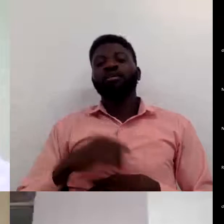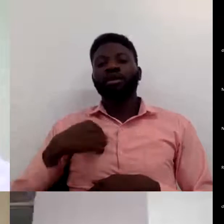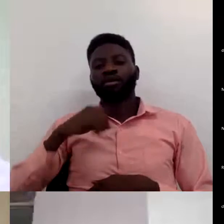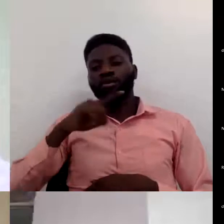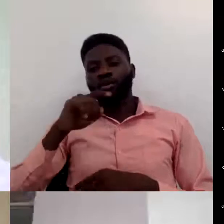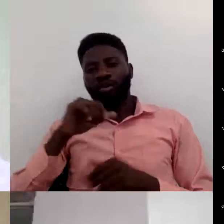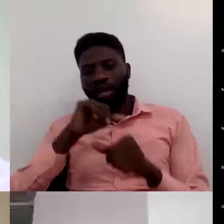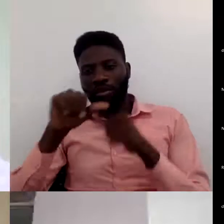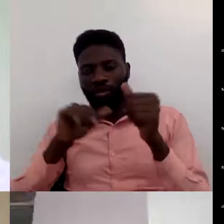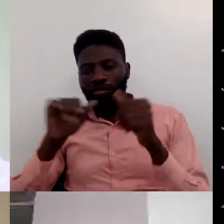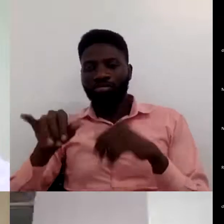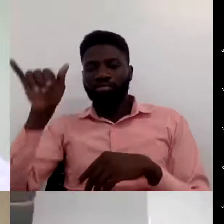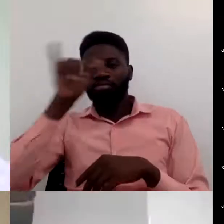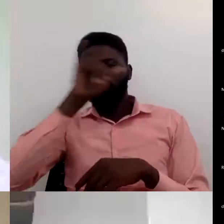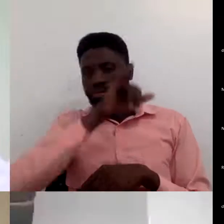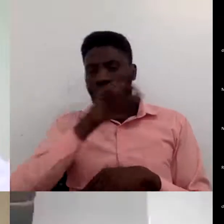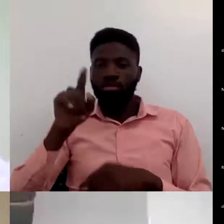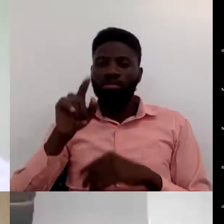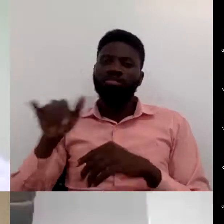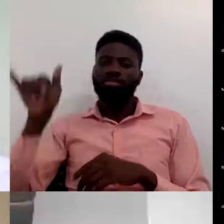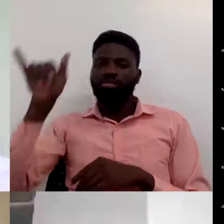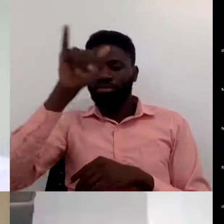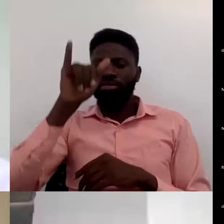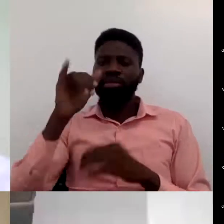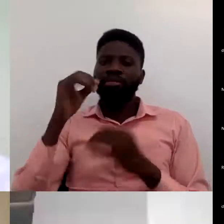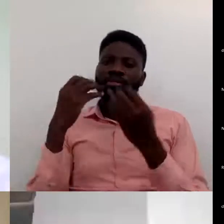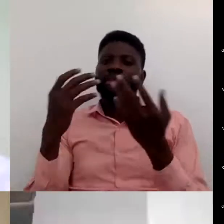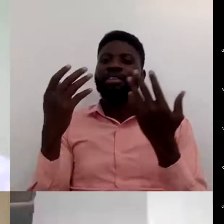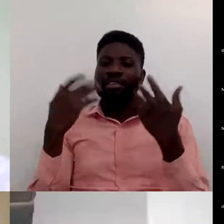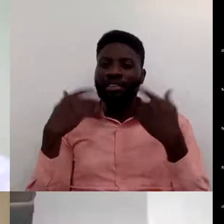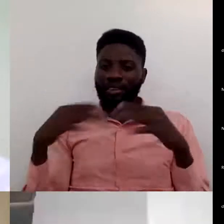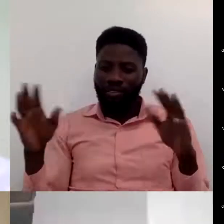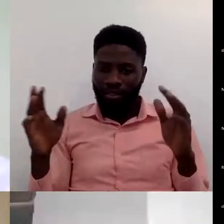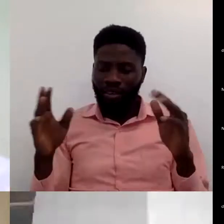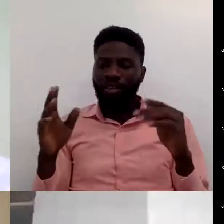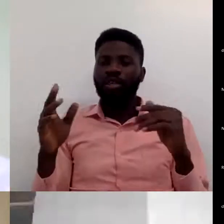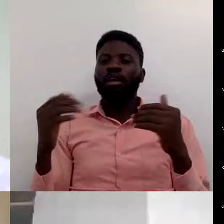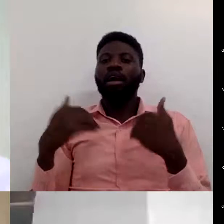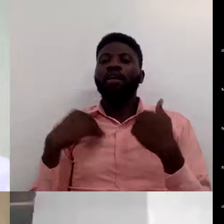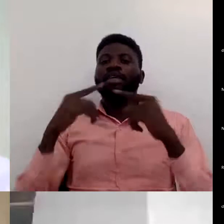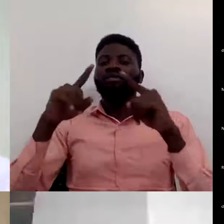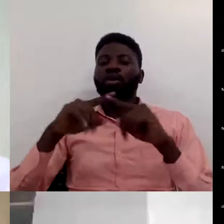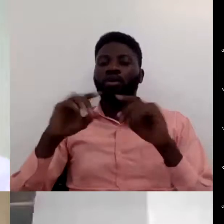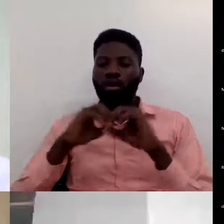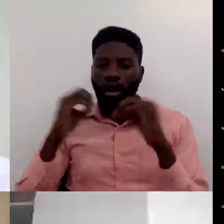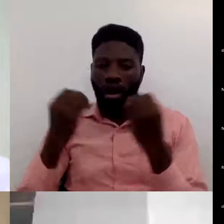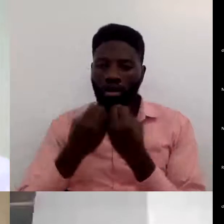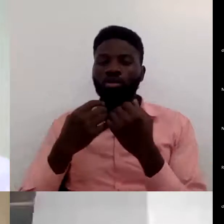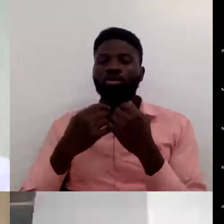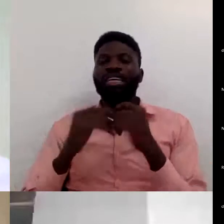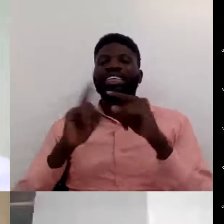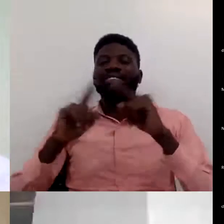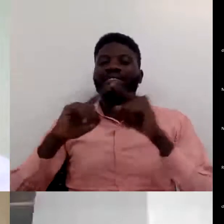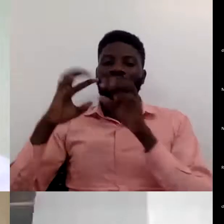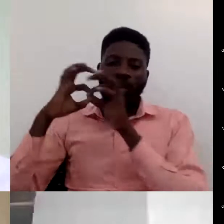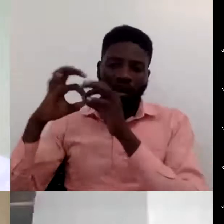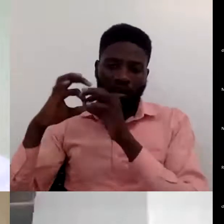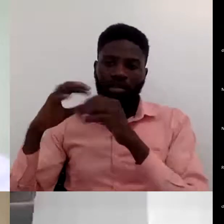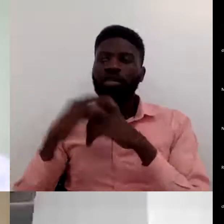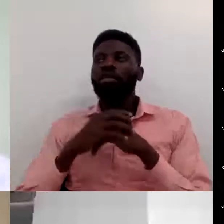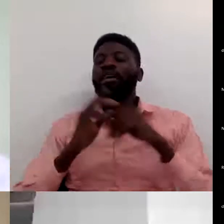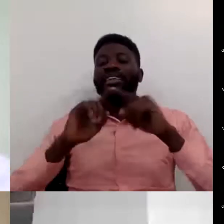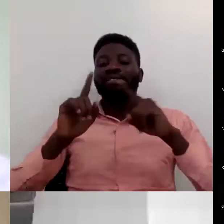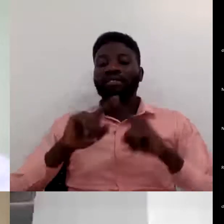You have traveled to different places. You must have coped with different organizations, different cultures, and